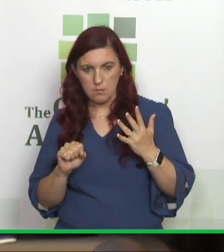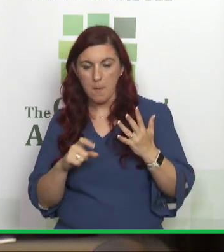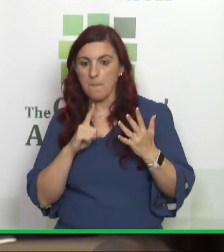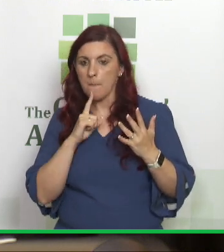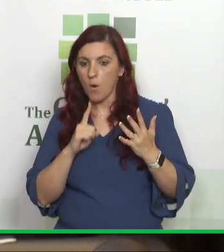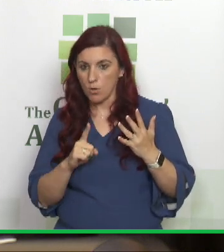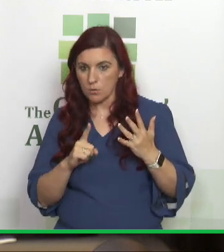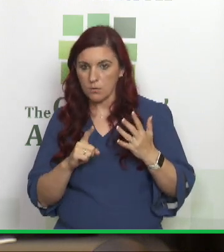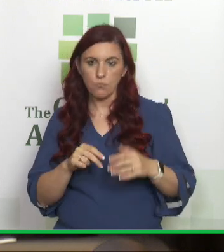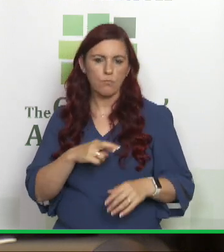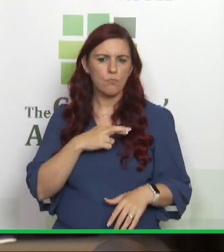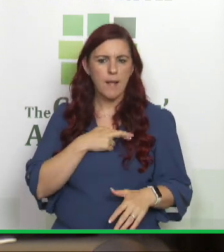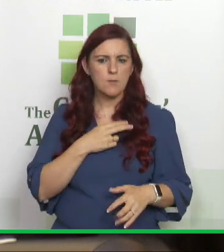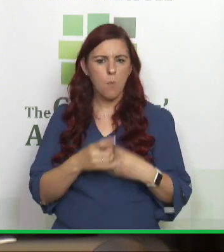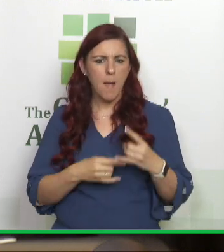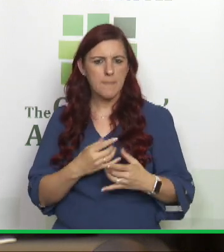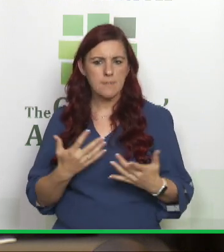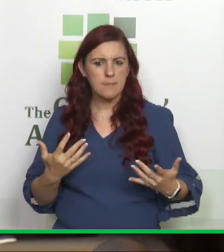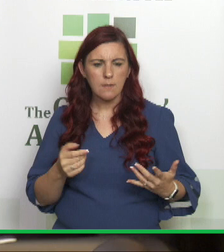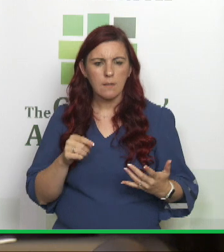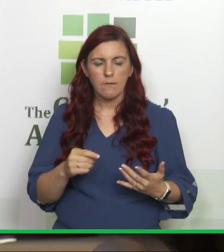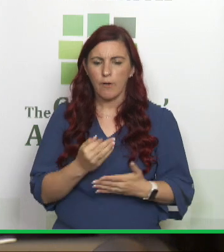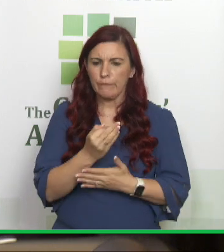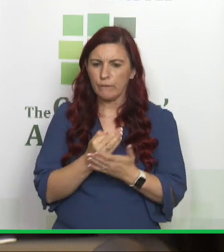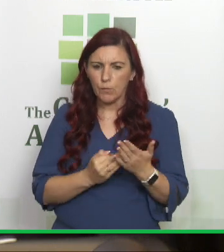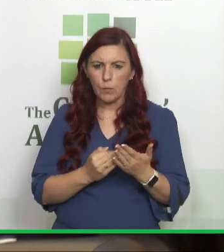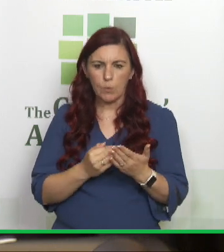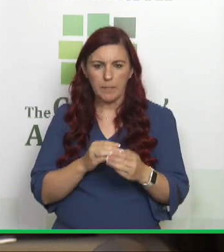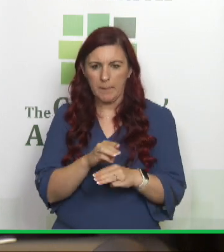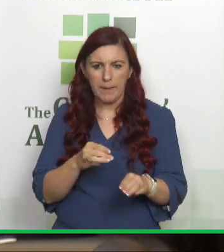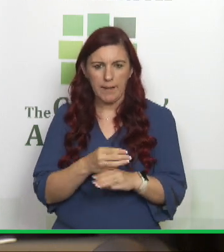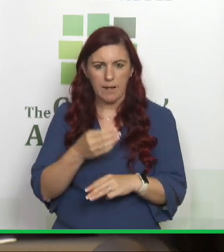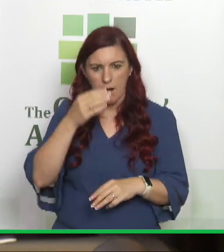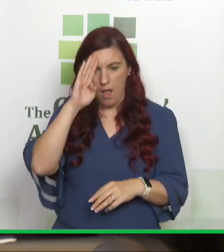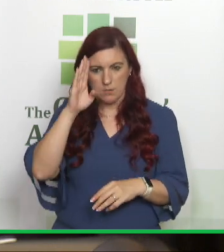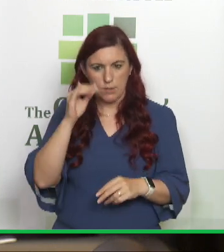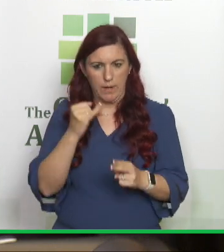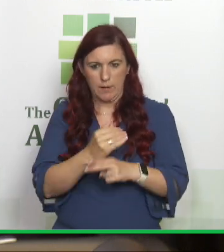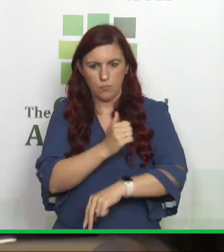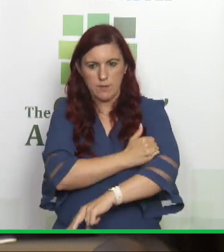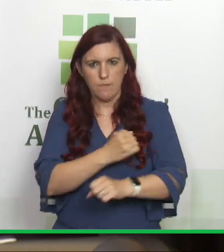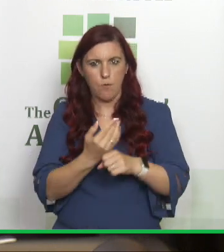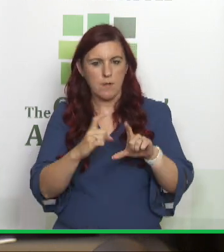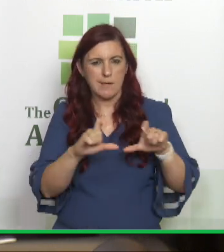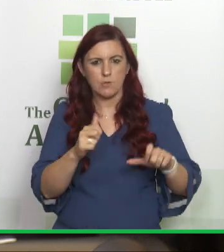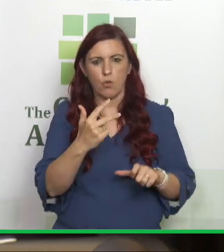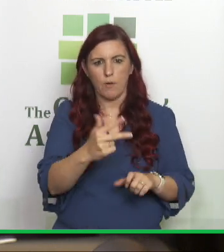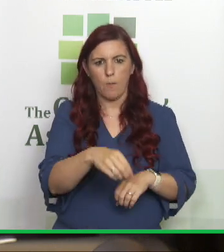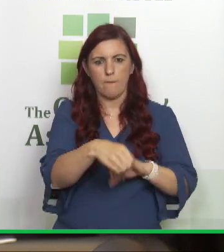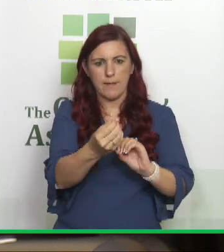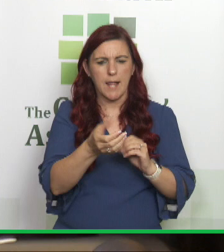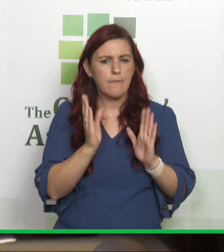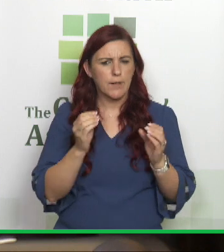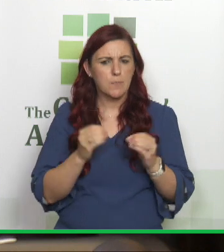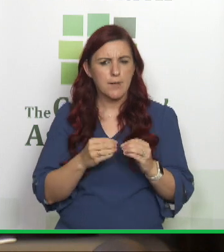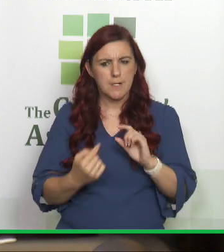However, the reality is very few people in our system are imprisoned for Section 3 offences. And this is something that I mentioned to you